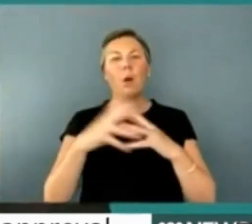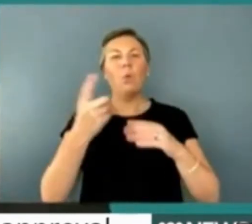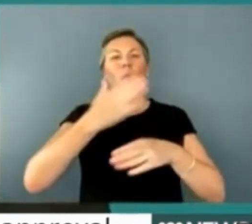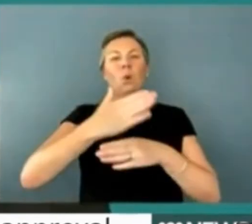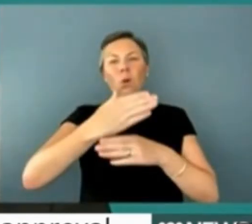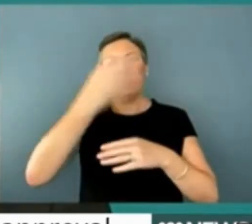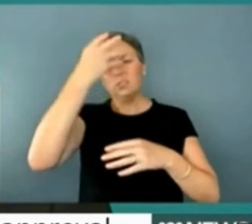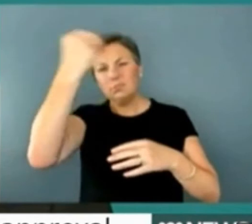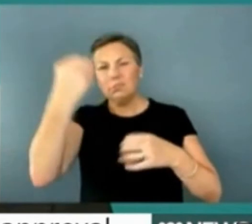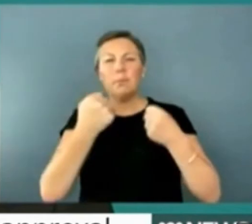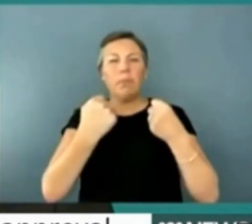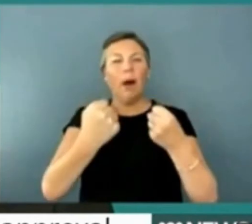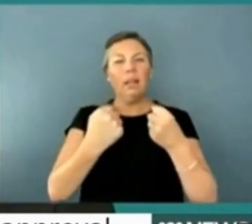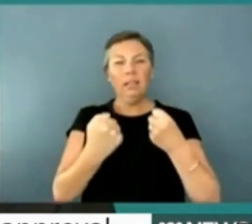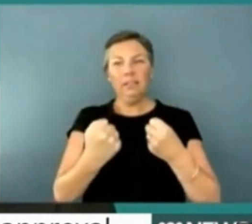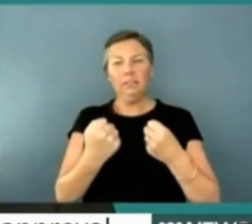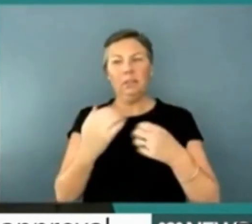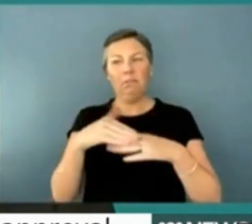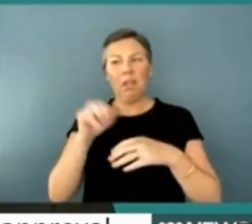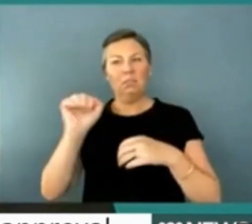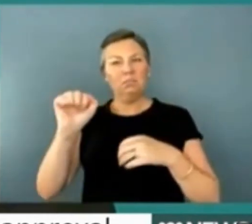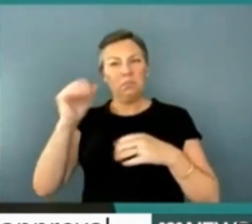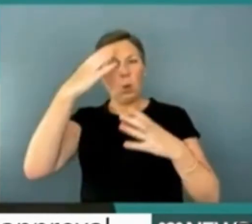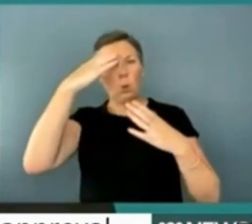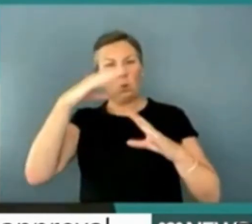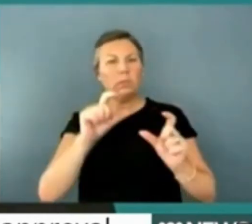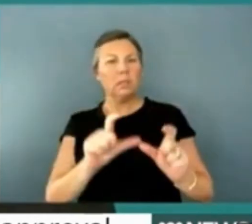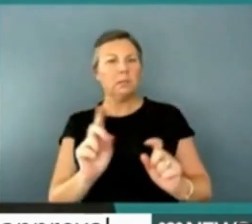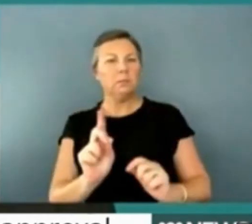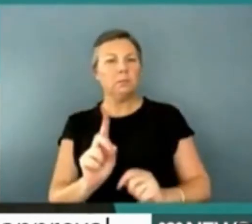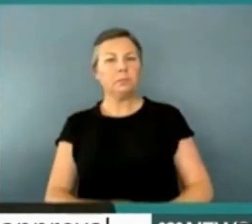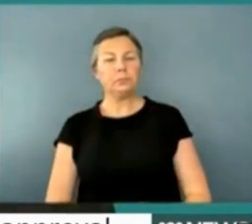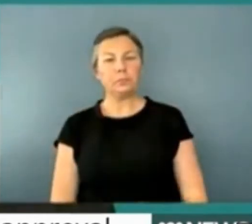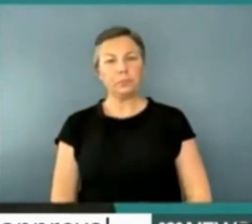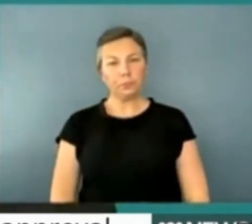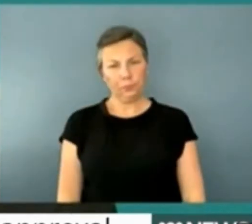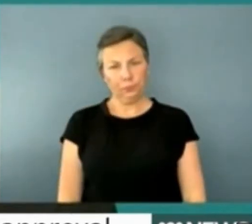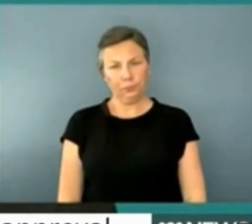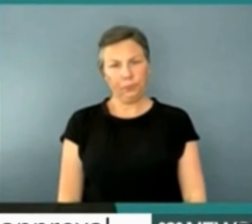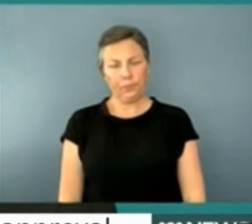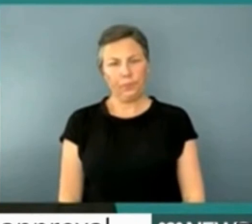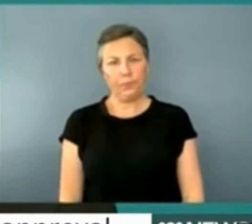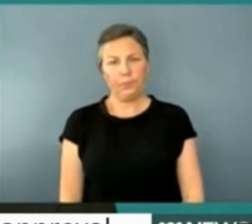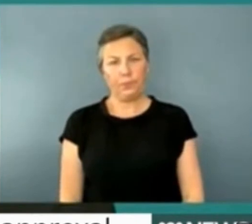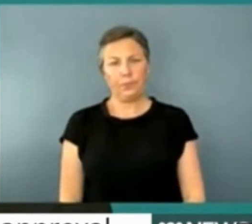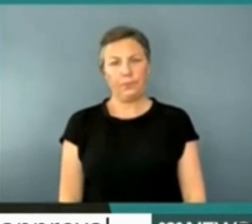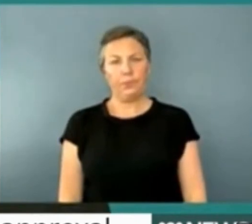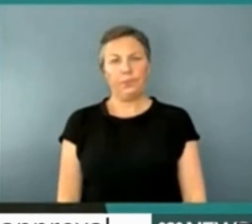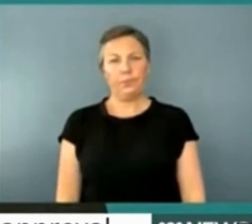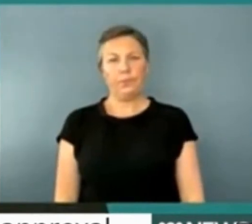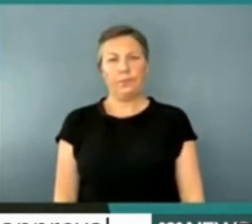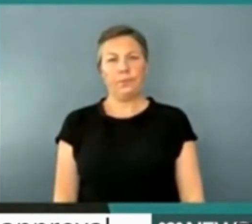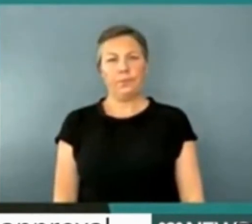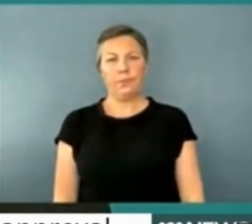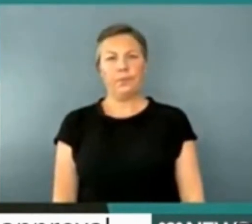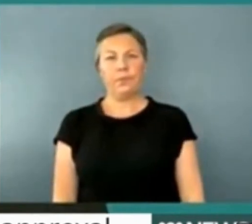quarantine protocols today. Why is that being taken by the New South Wales government important, and why now? So